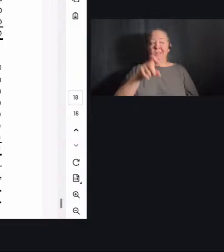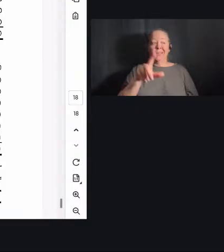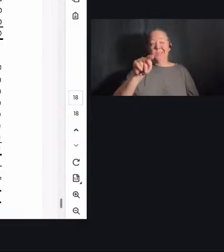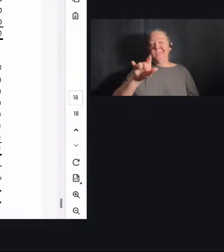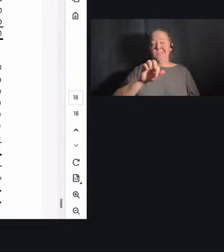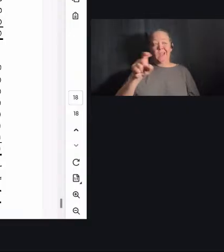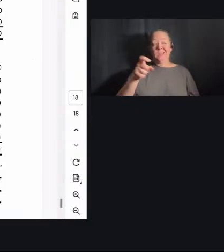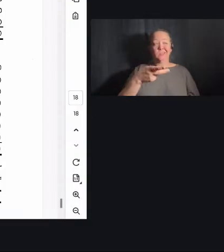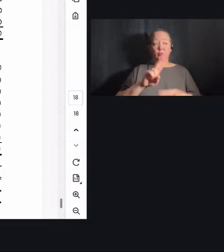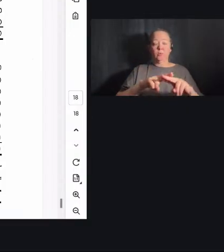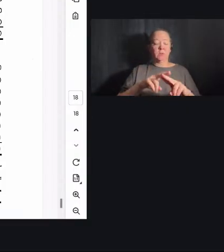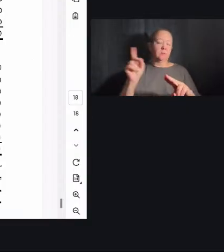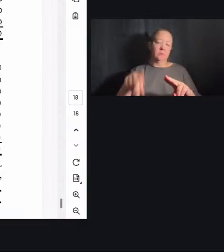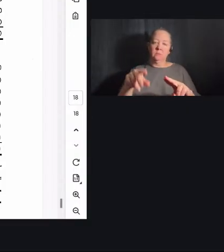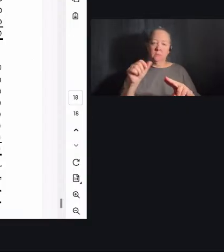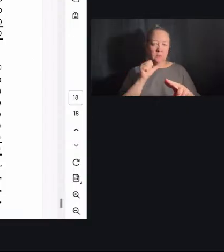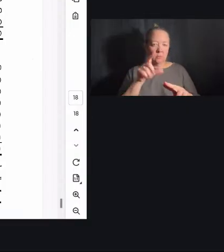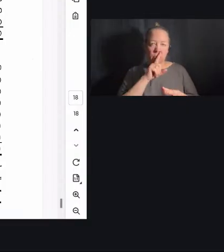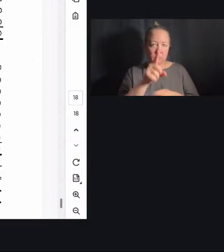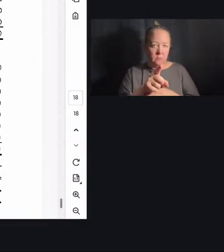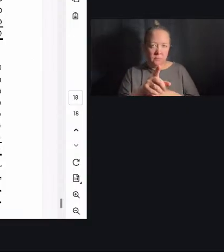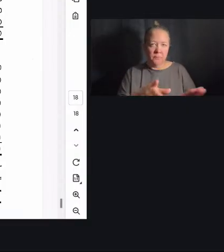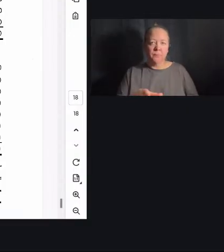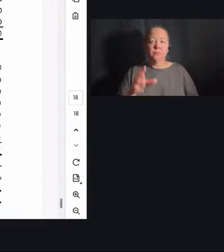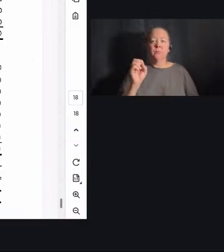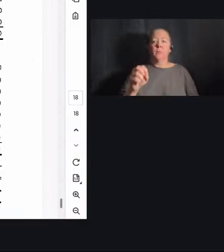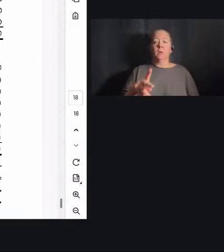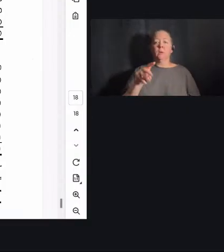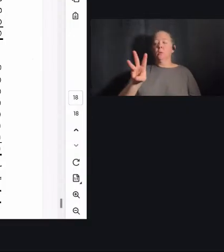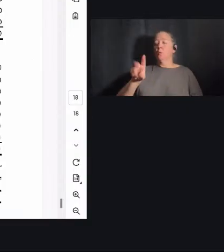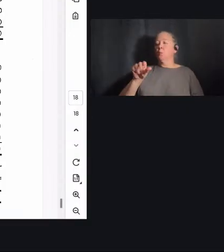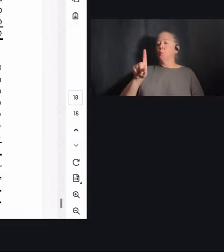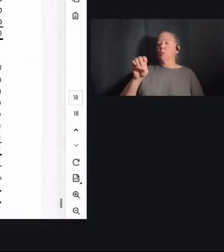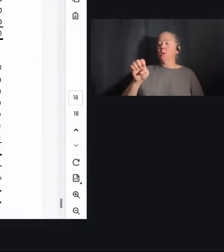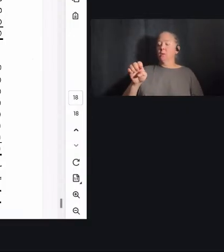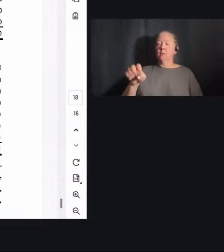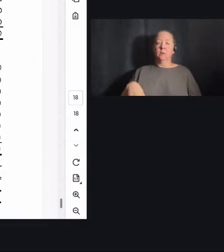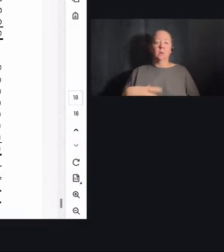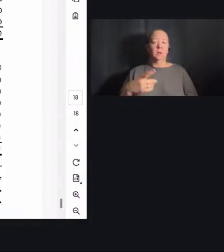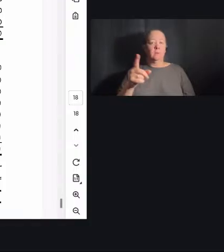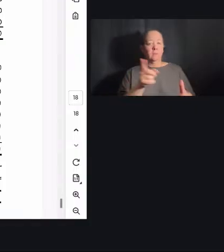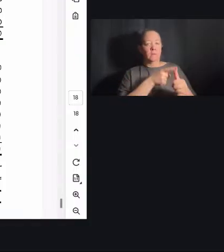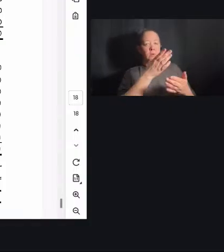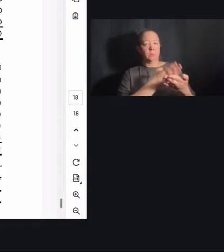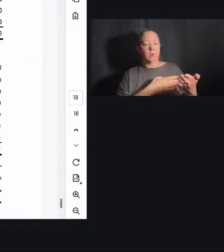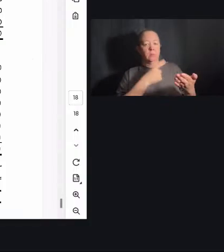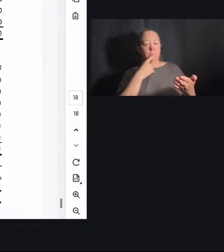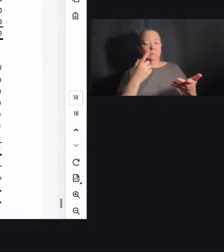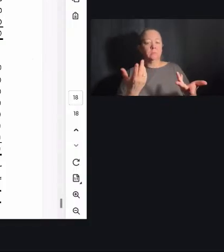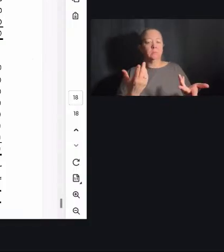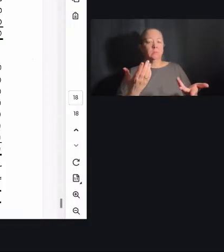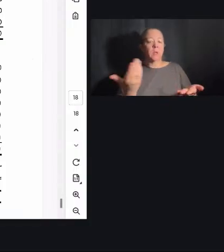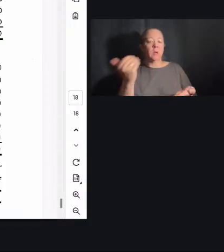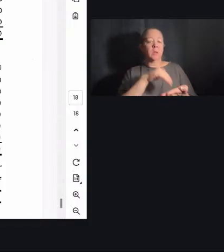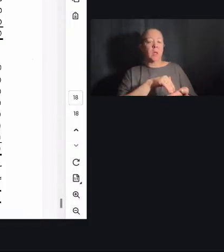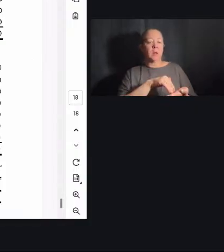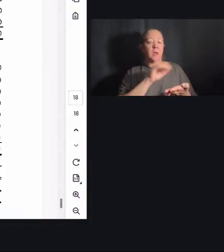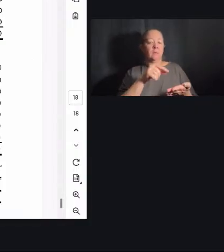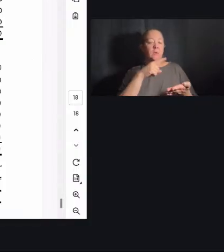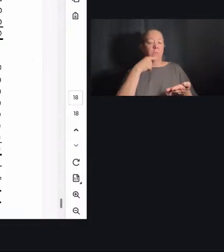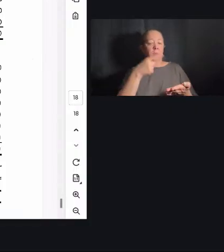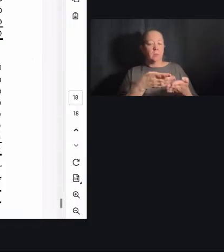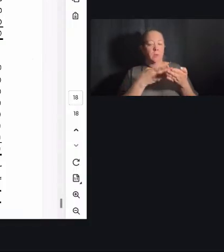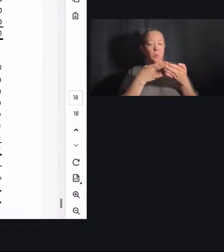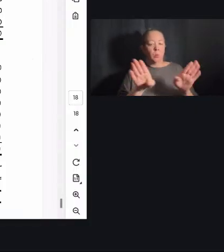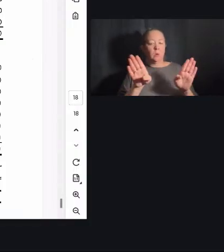Mr. Wade. The first part deals with the grants. Just again, have to commend the Public Works on the level of work they've